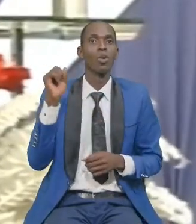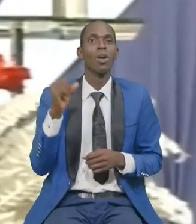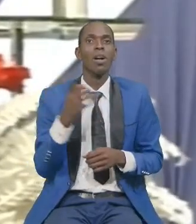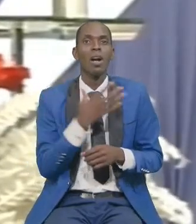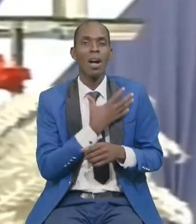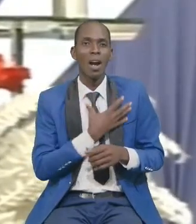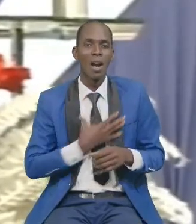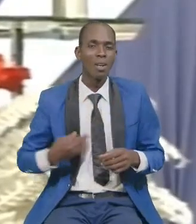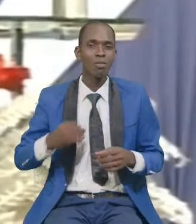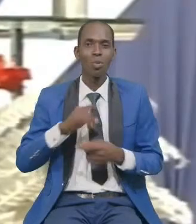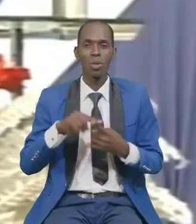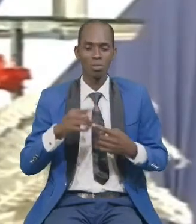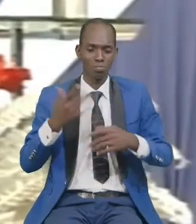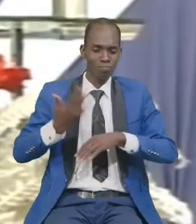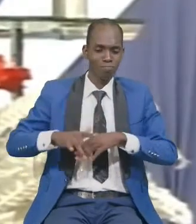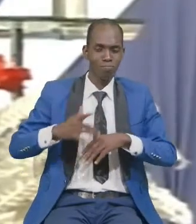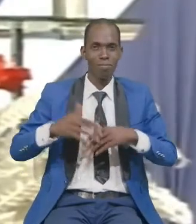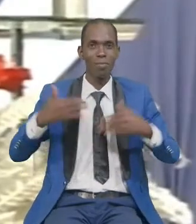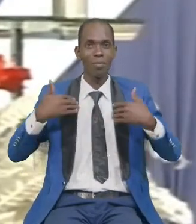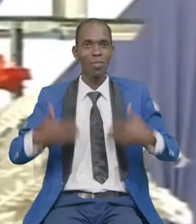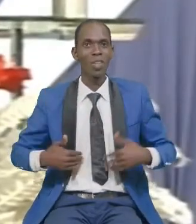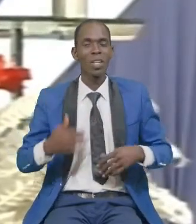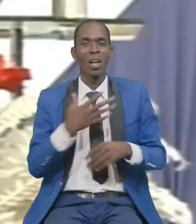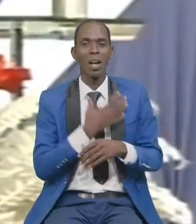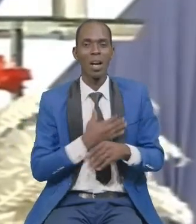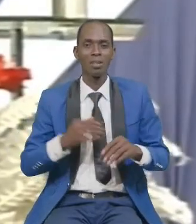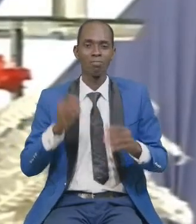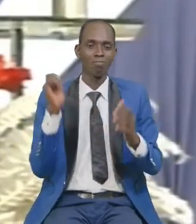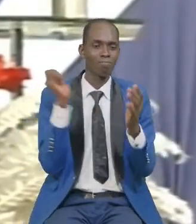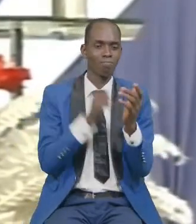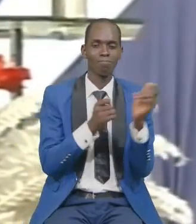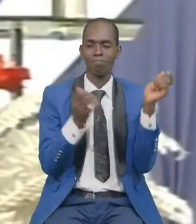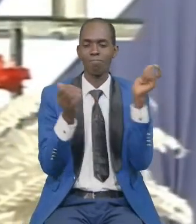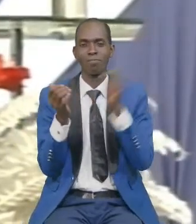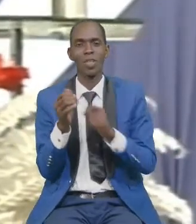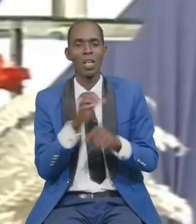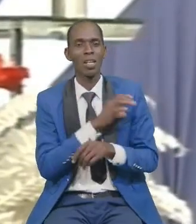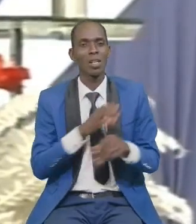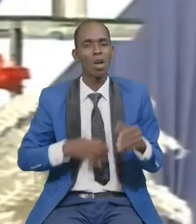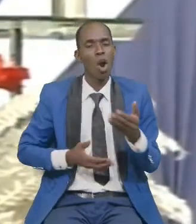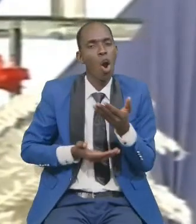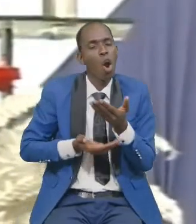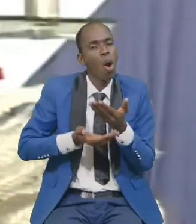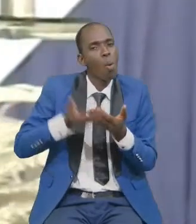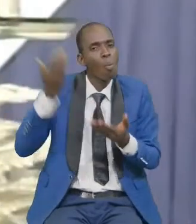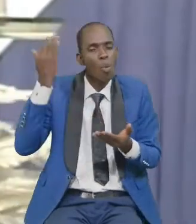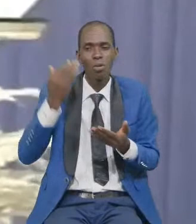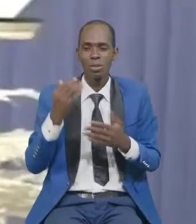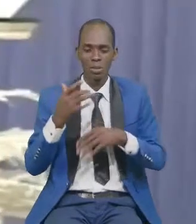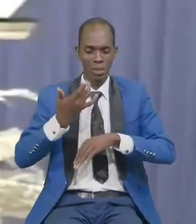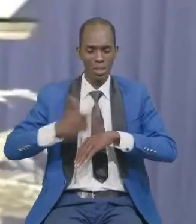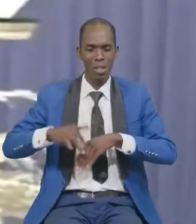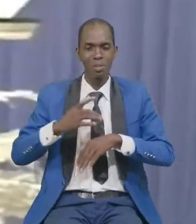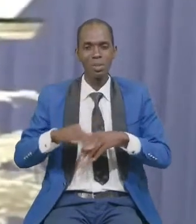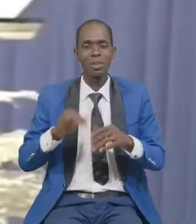on his clothes, when they nailed him almost naked. The humiliation. He said, that's a cross I